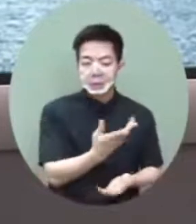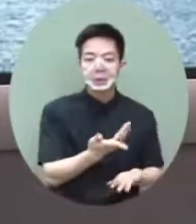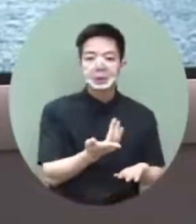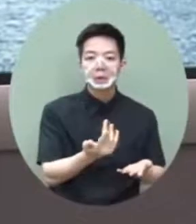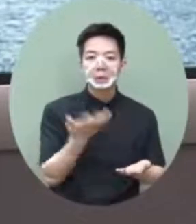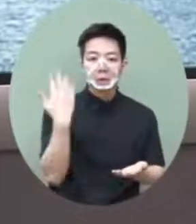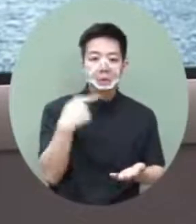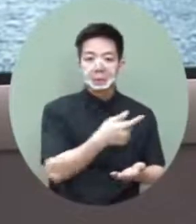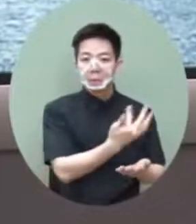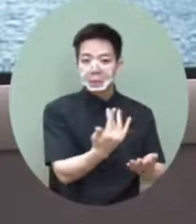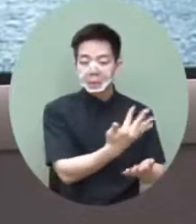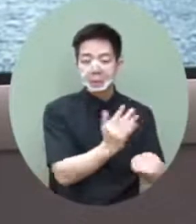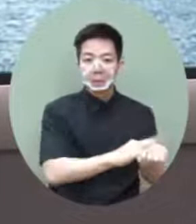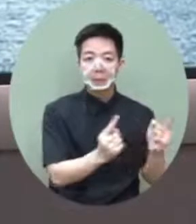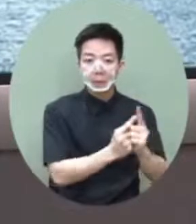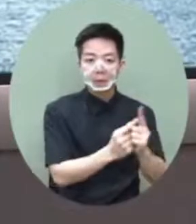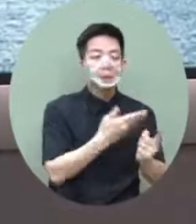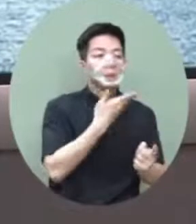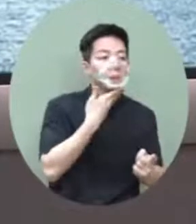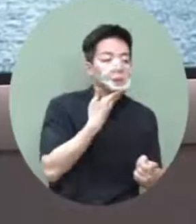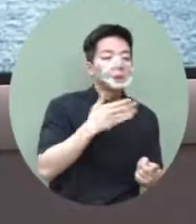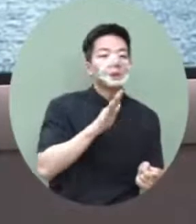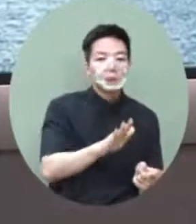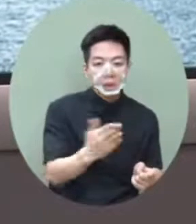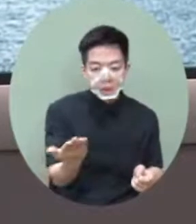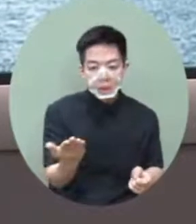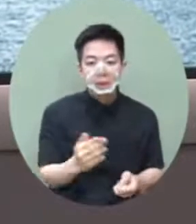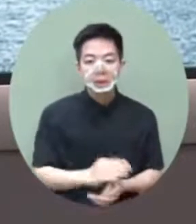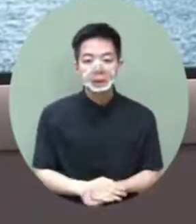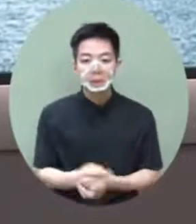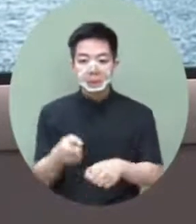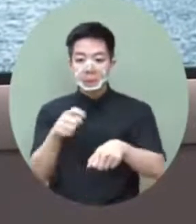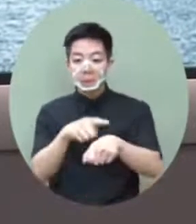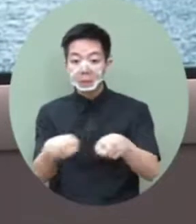I just mentioned, they were of a younger